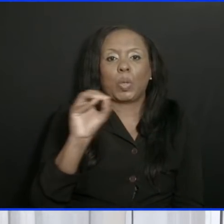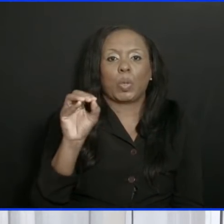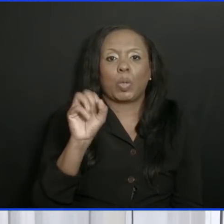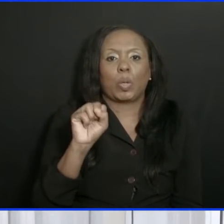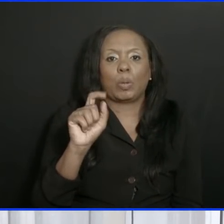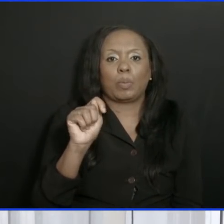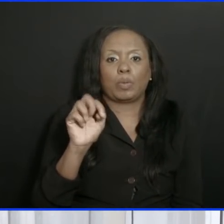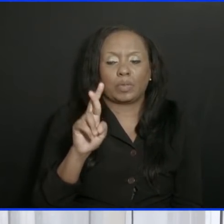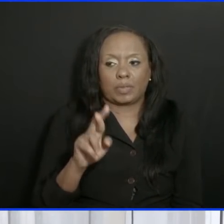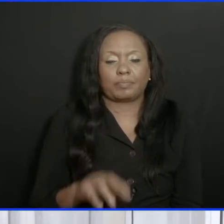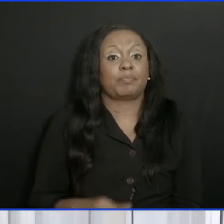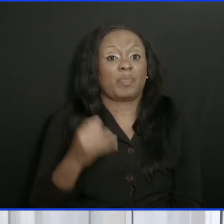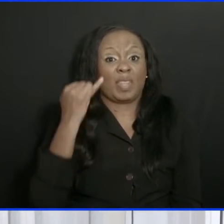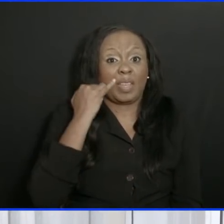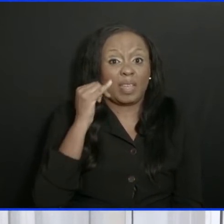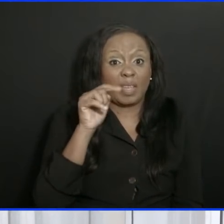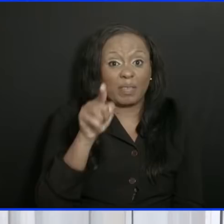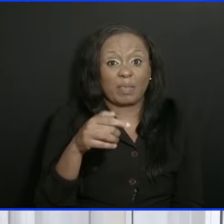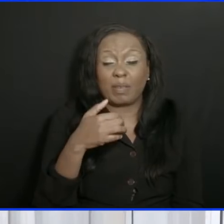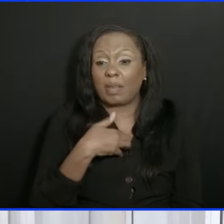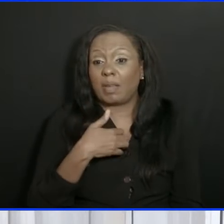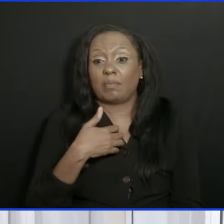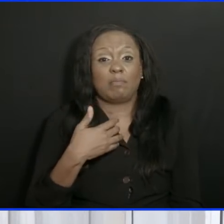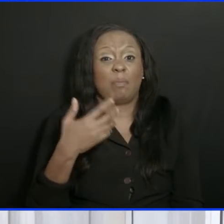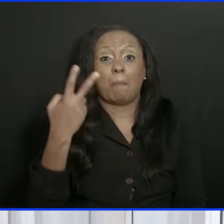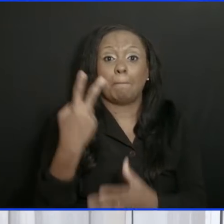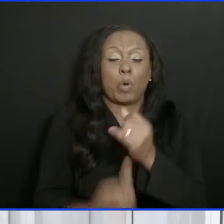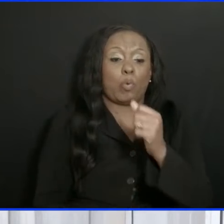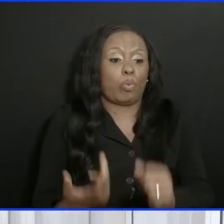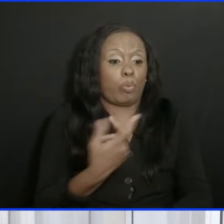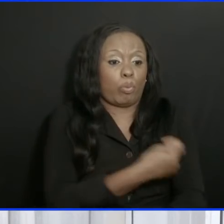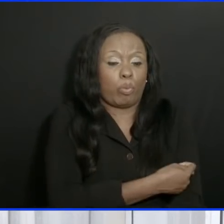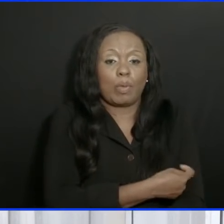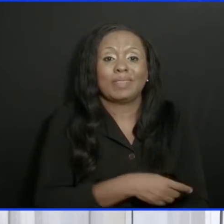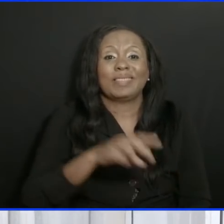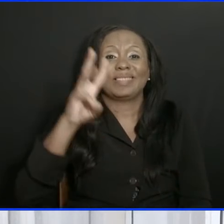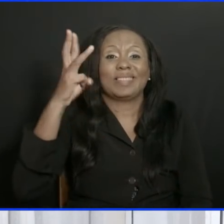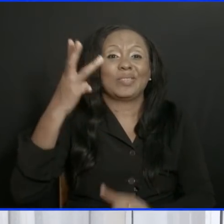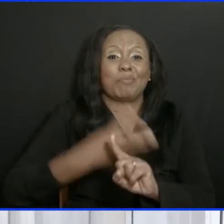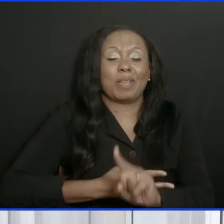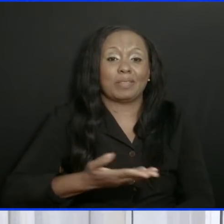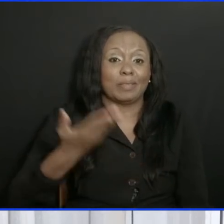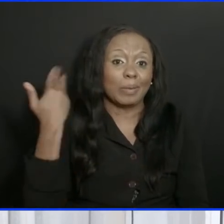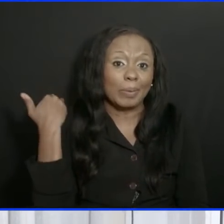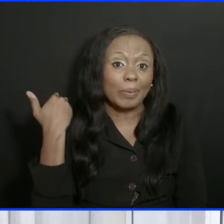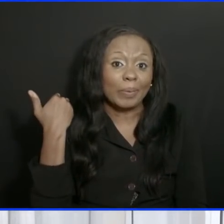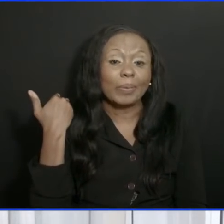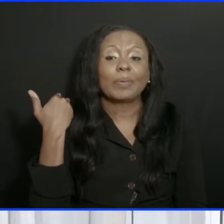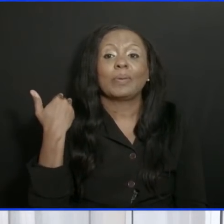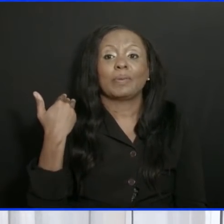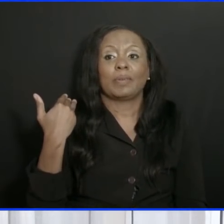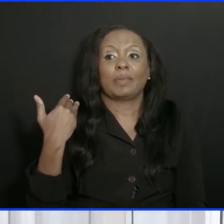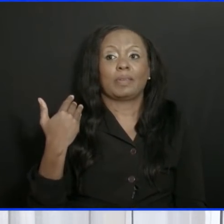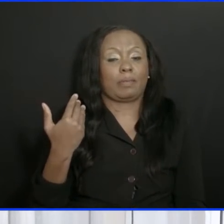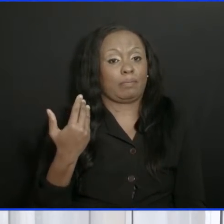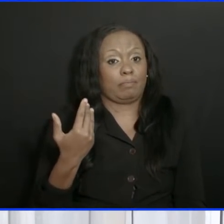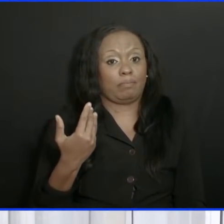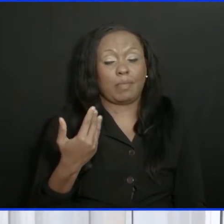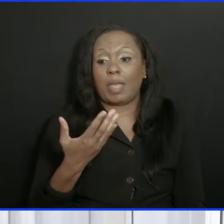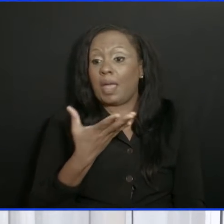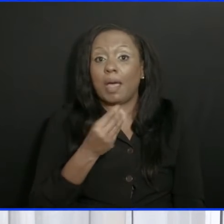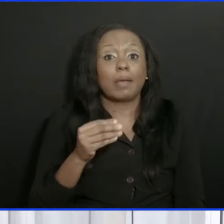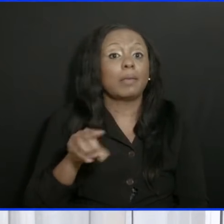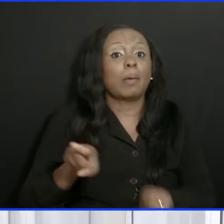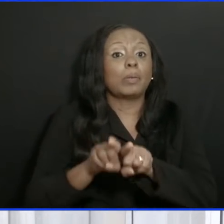had your first 2 shots more than 6 months ago, and in particular for those of you who are older and